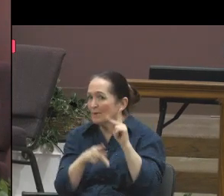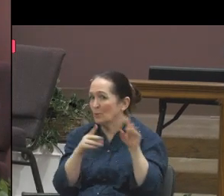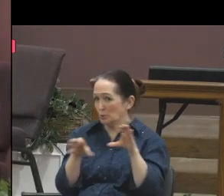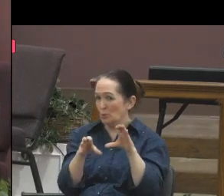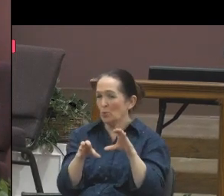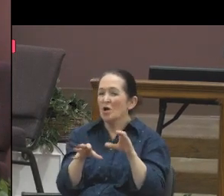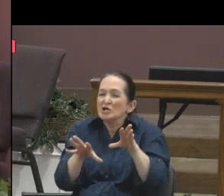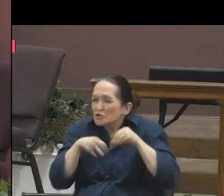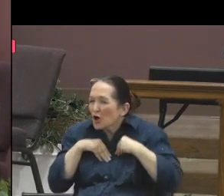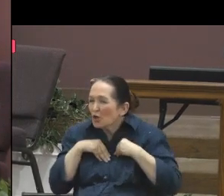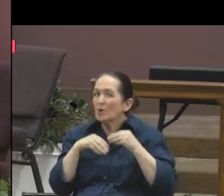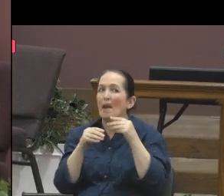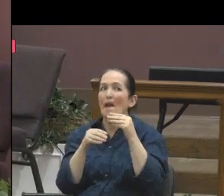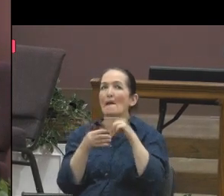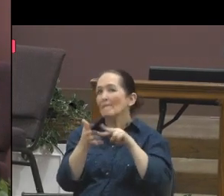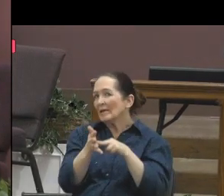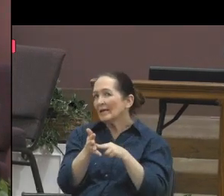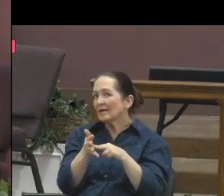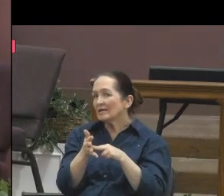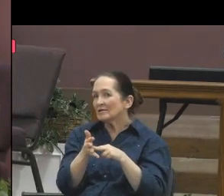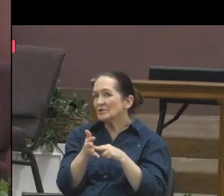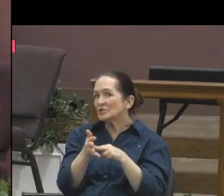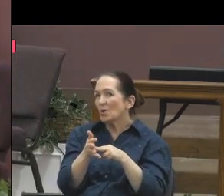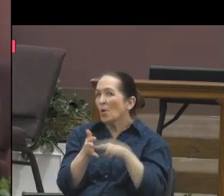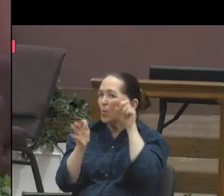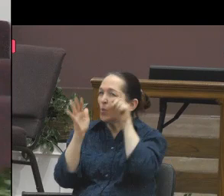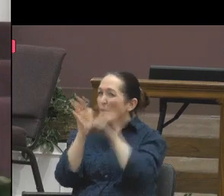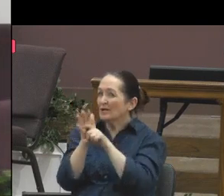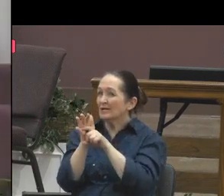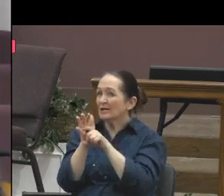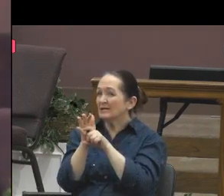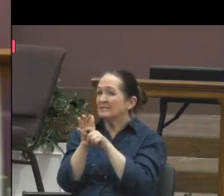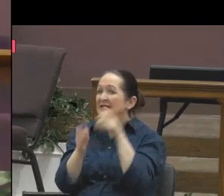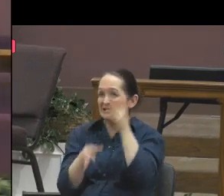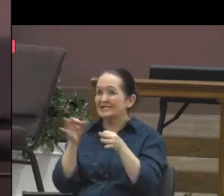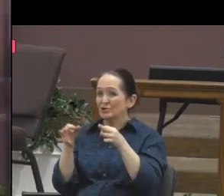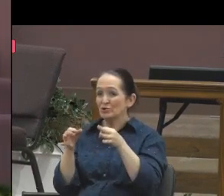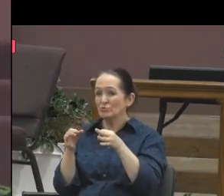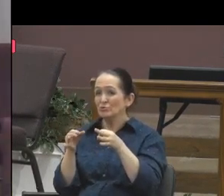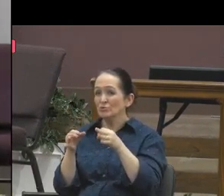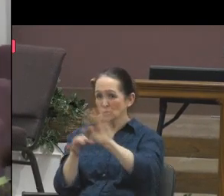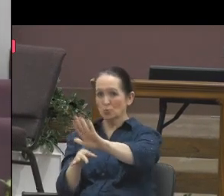Tolerant means we recognize that the decision is yours.